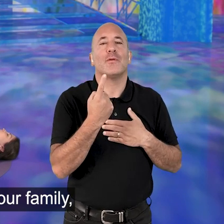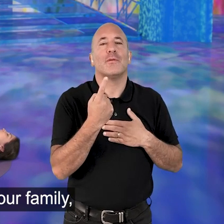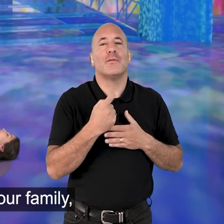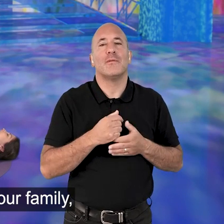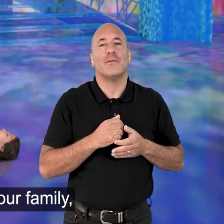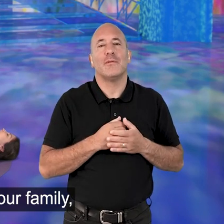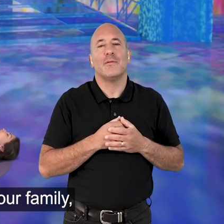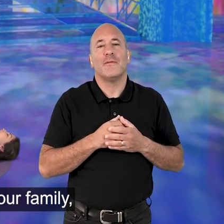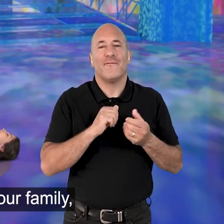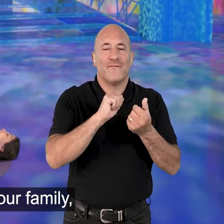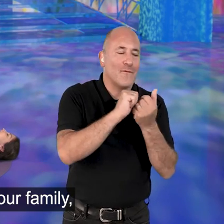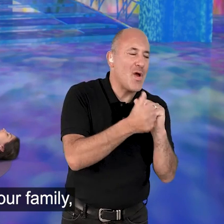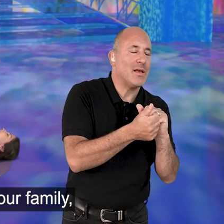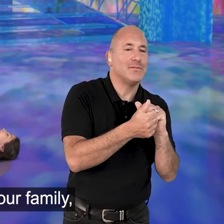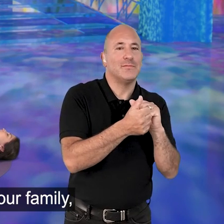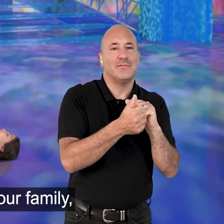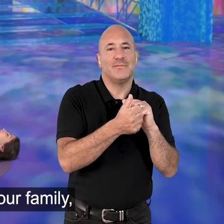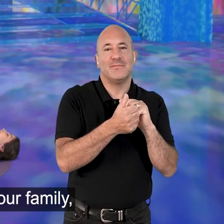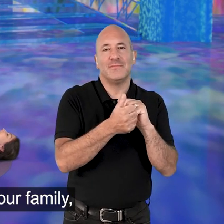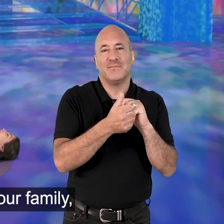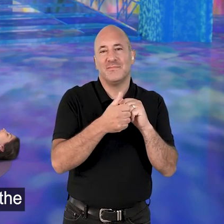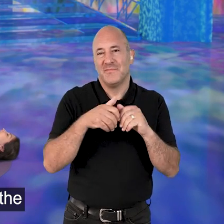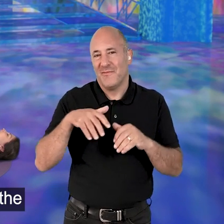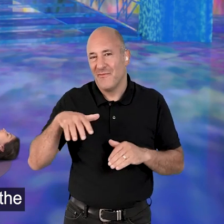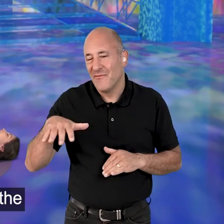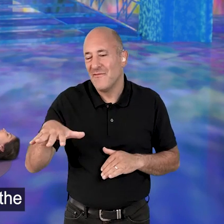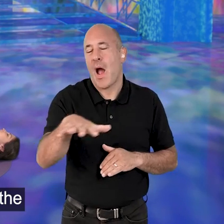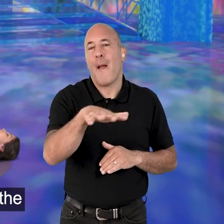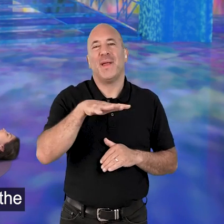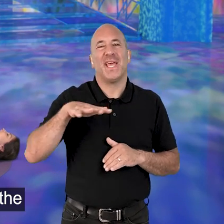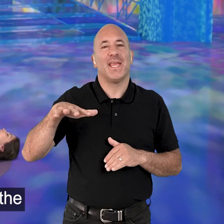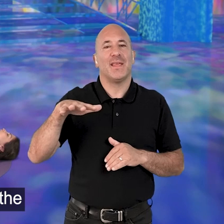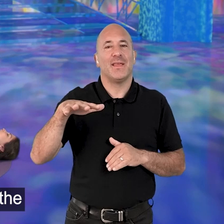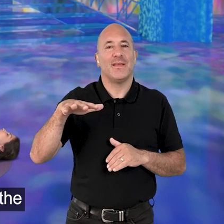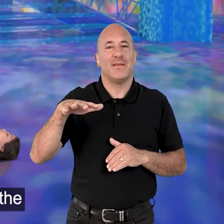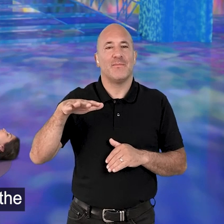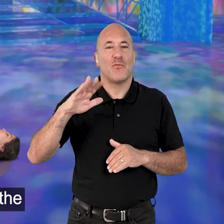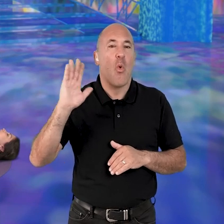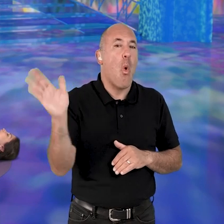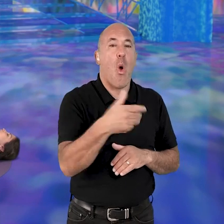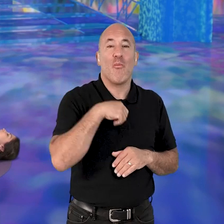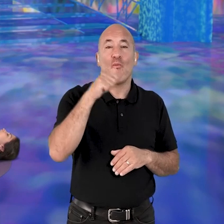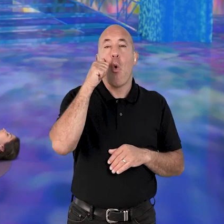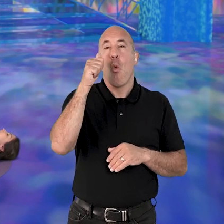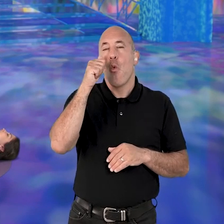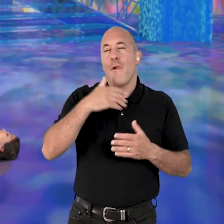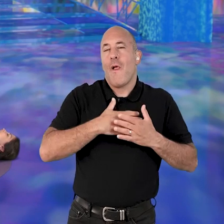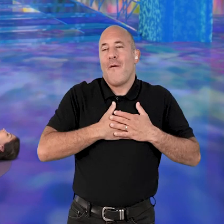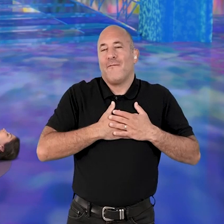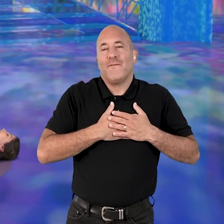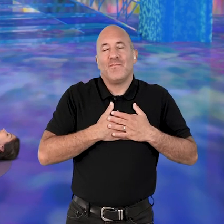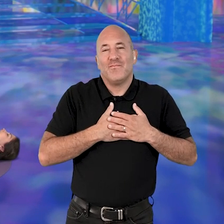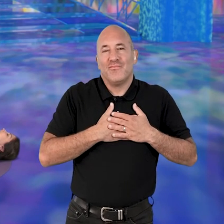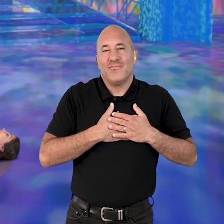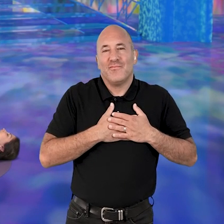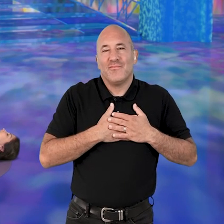we will share with our friends and our family, with everyone we know, all the love we have.